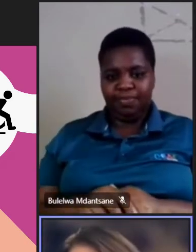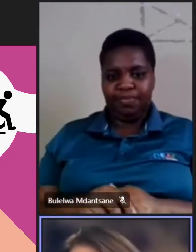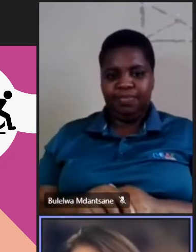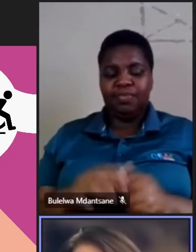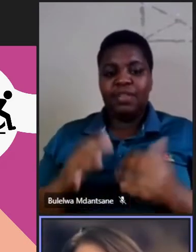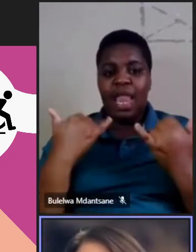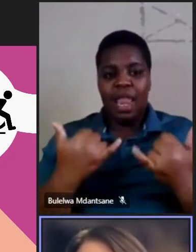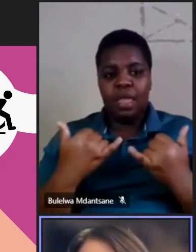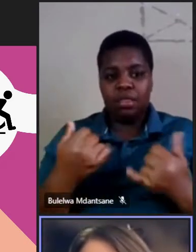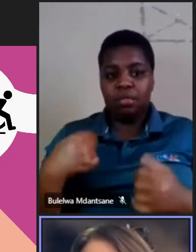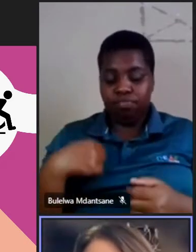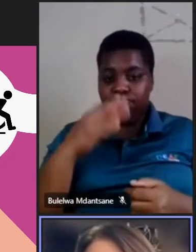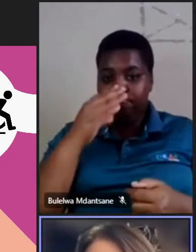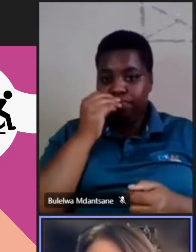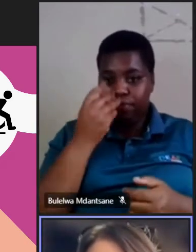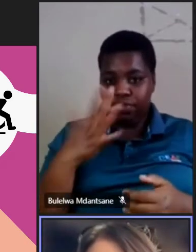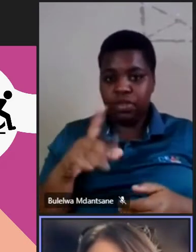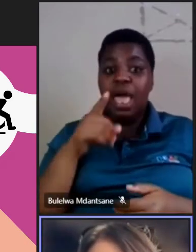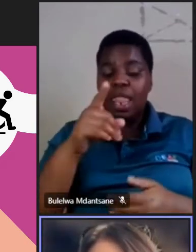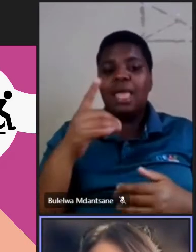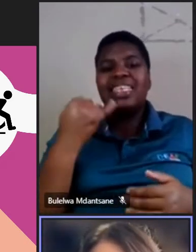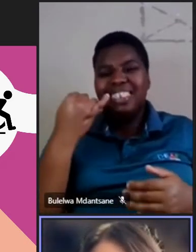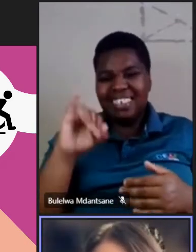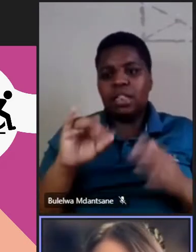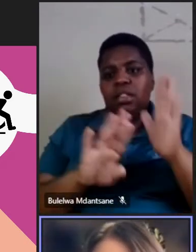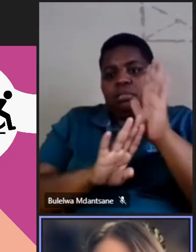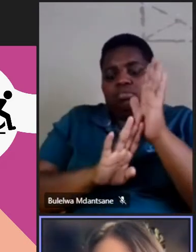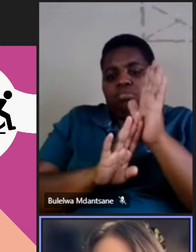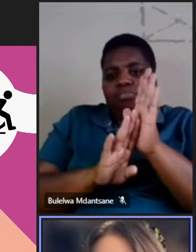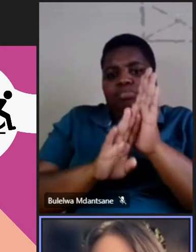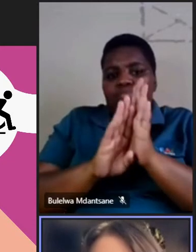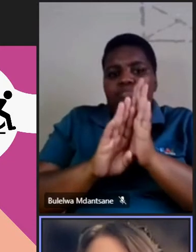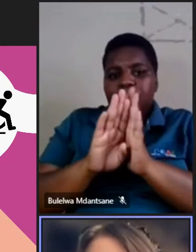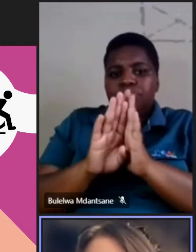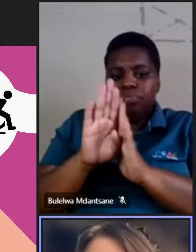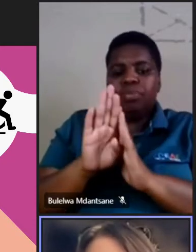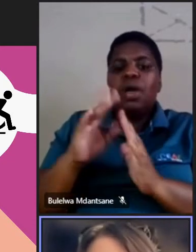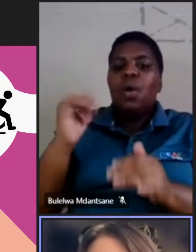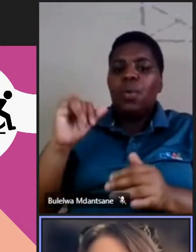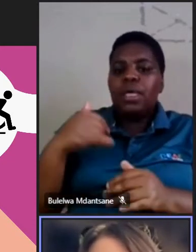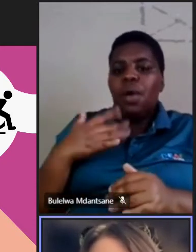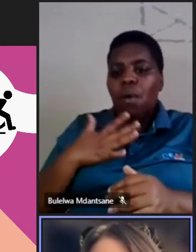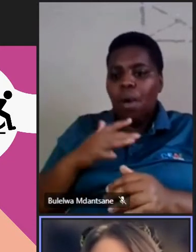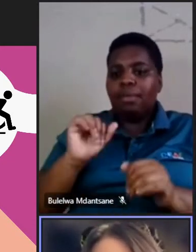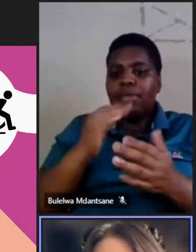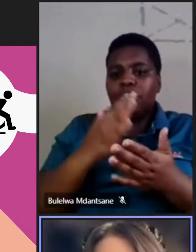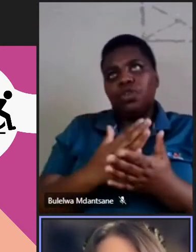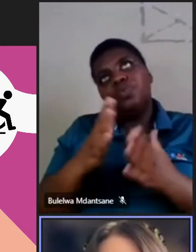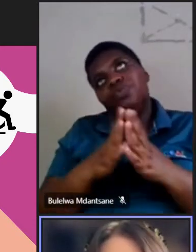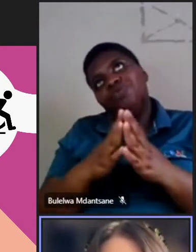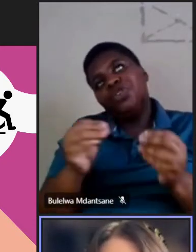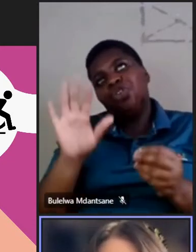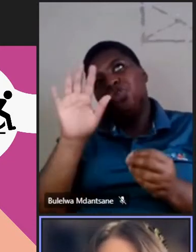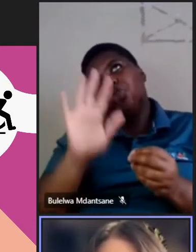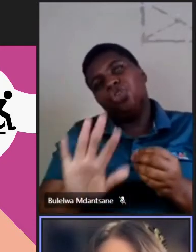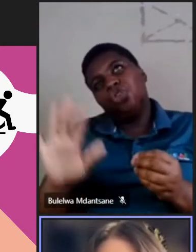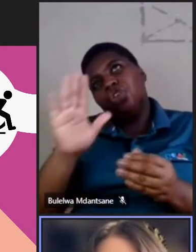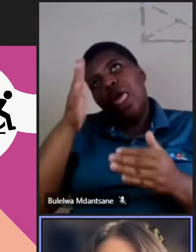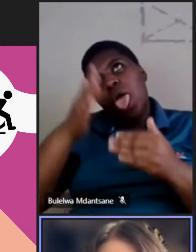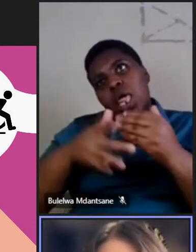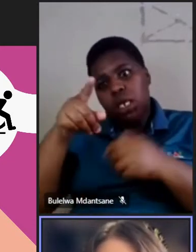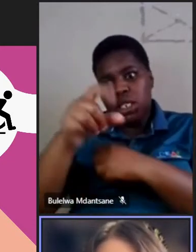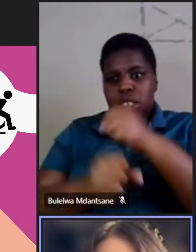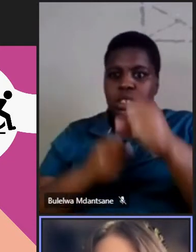Currently, as I mentioned, the guide is still being developed and reviewed. We are looking to have the guide finished towards the end of the year,